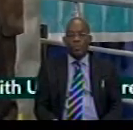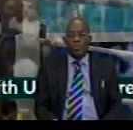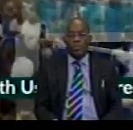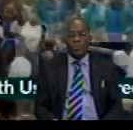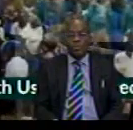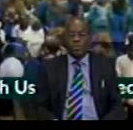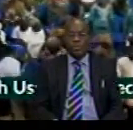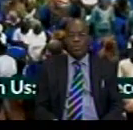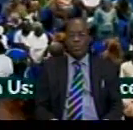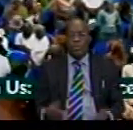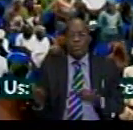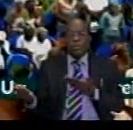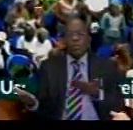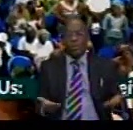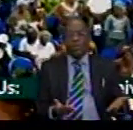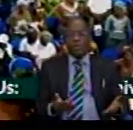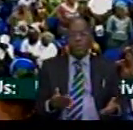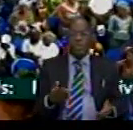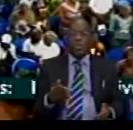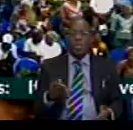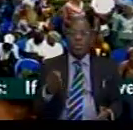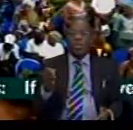Bring them out, bring them out.